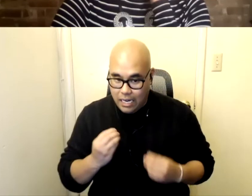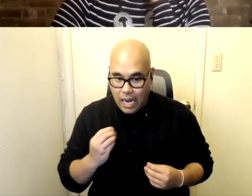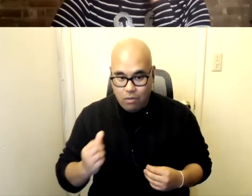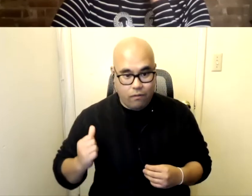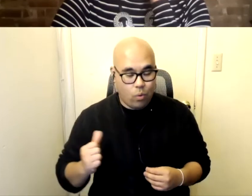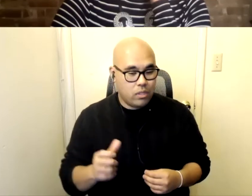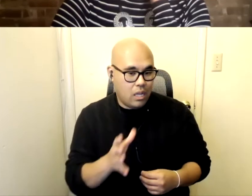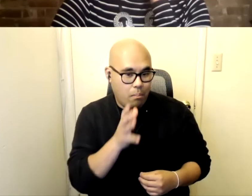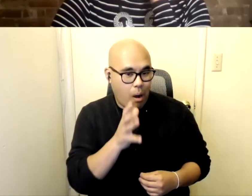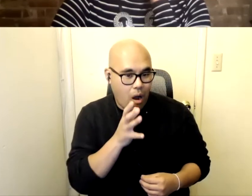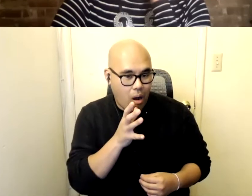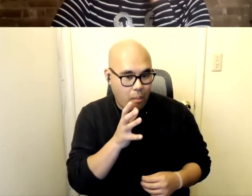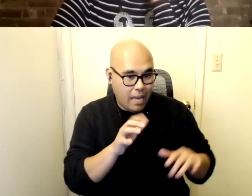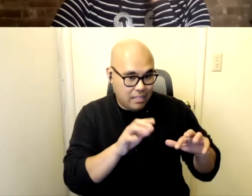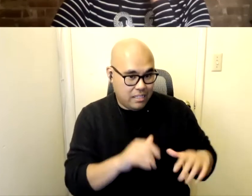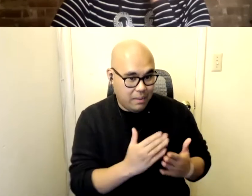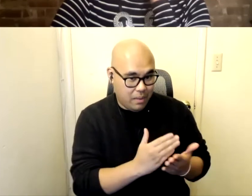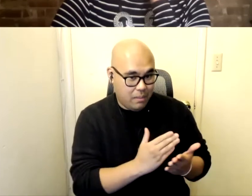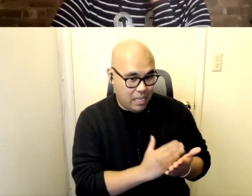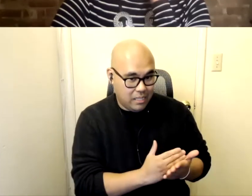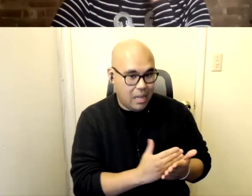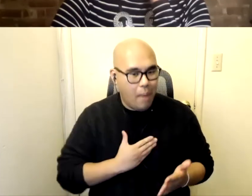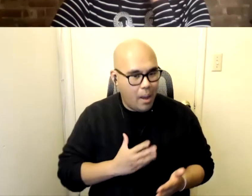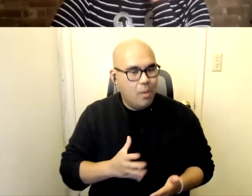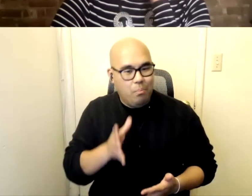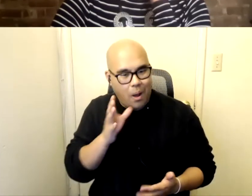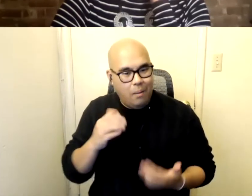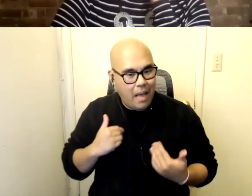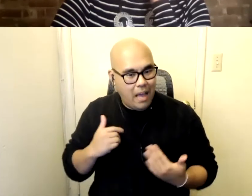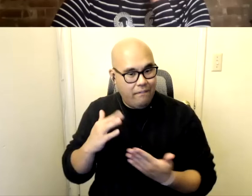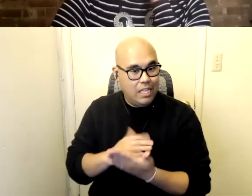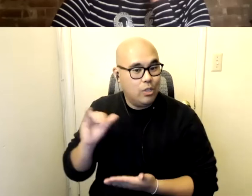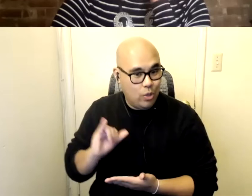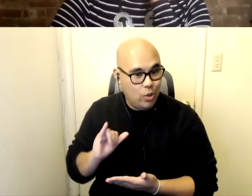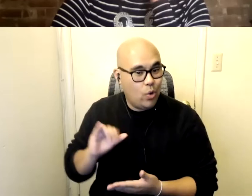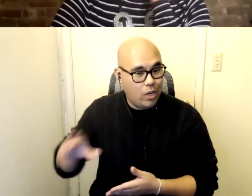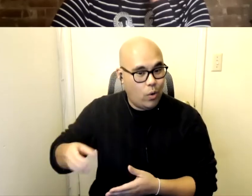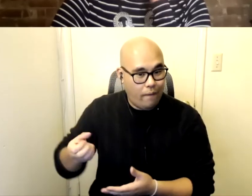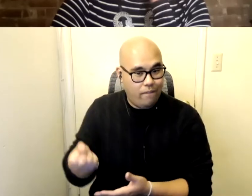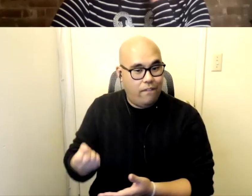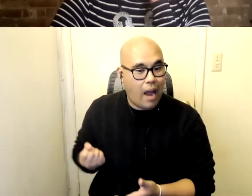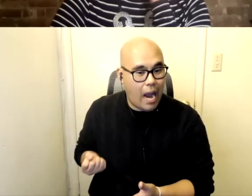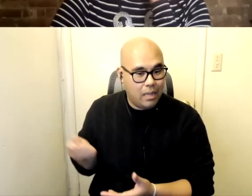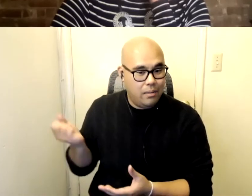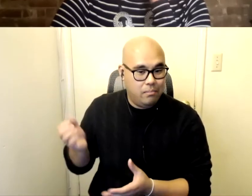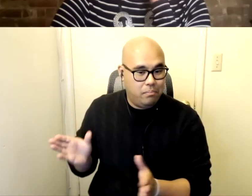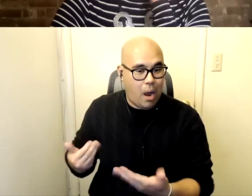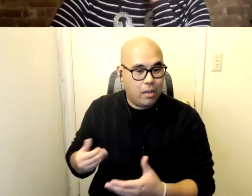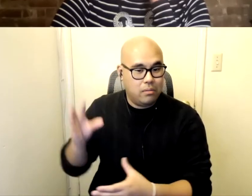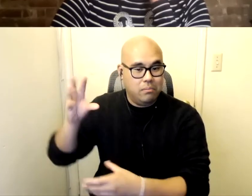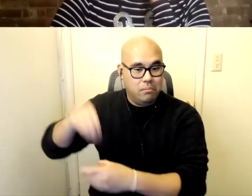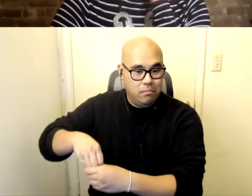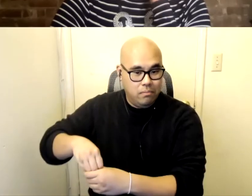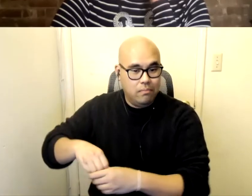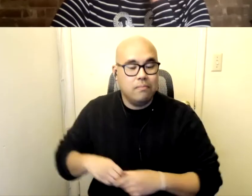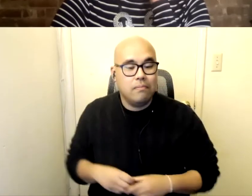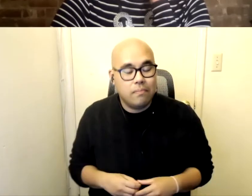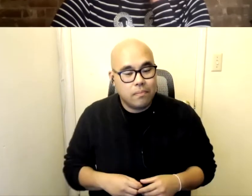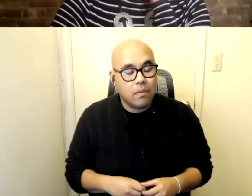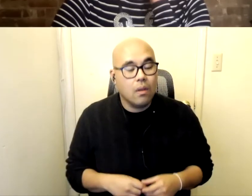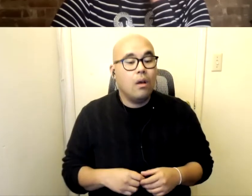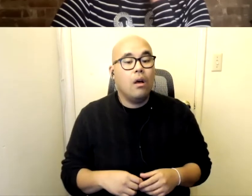has tacked up, that's a list that my mom kept in her file box. The setting, the